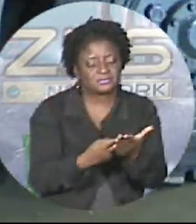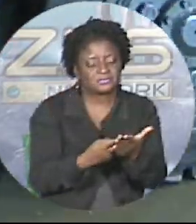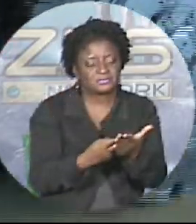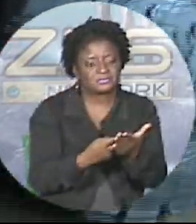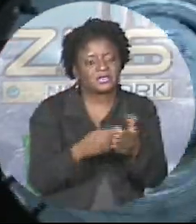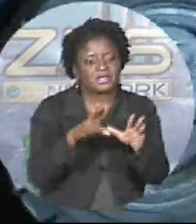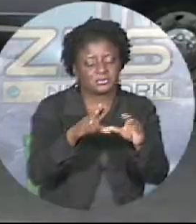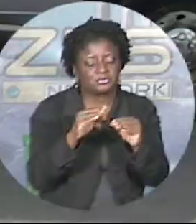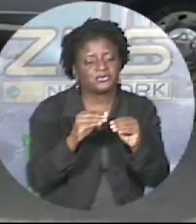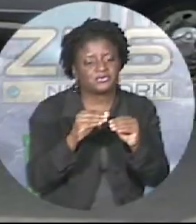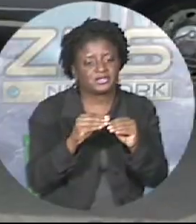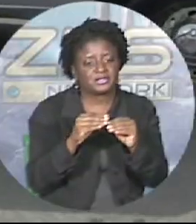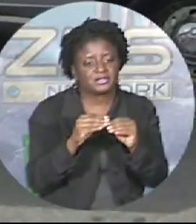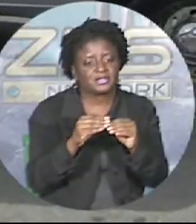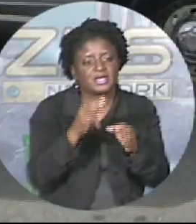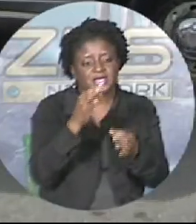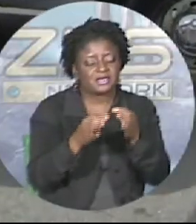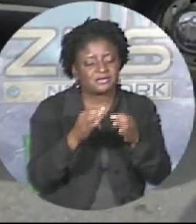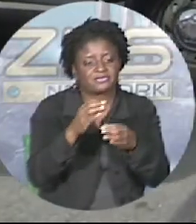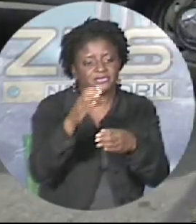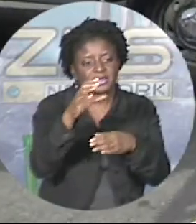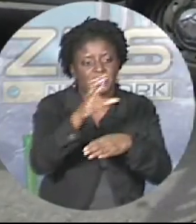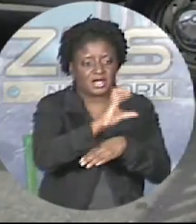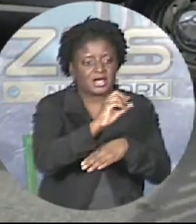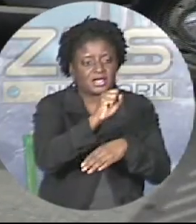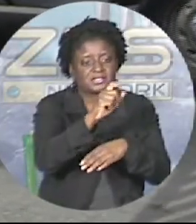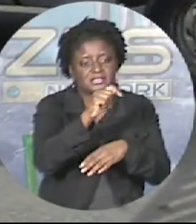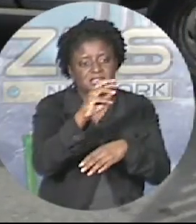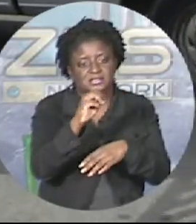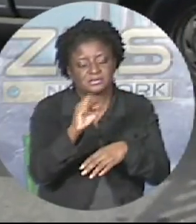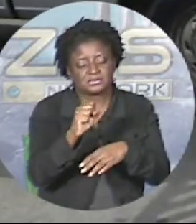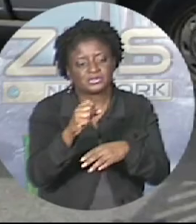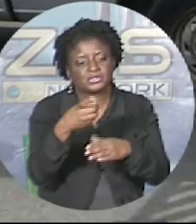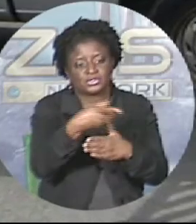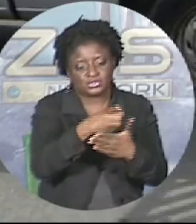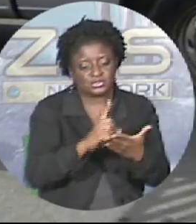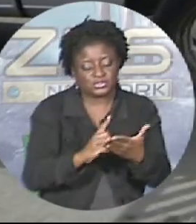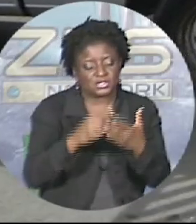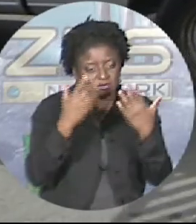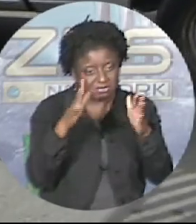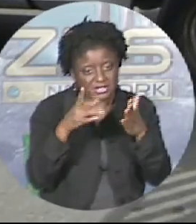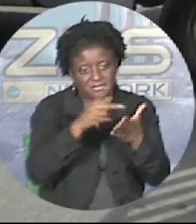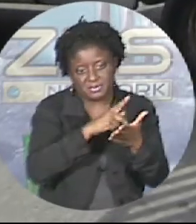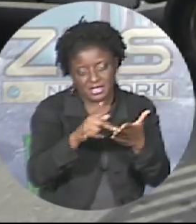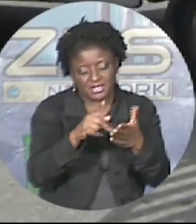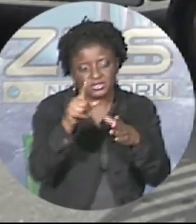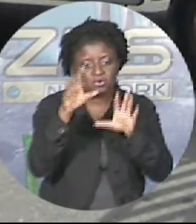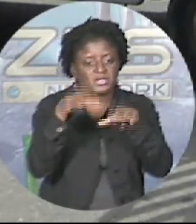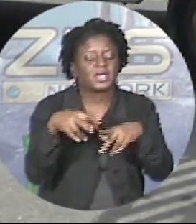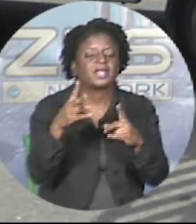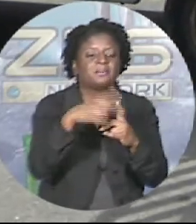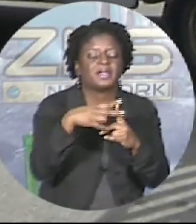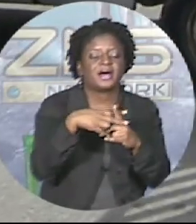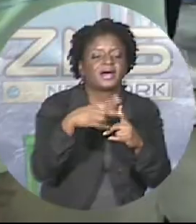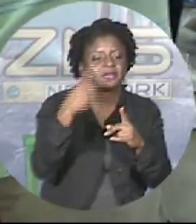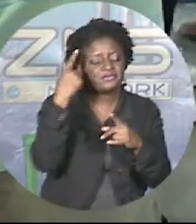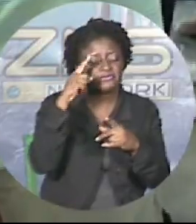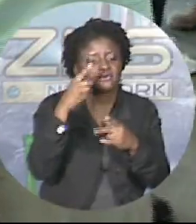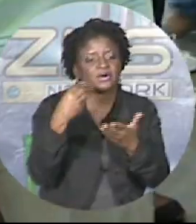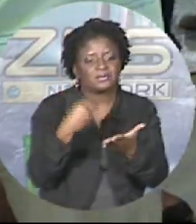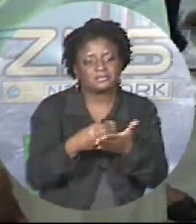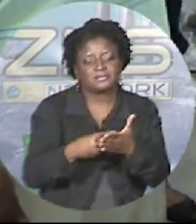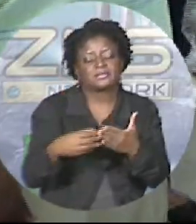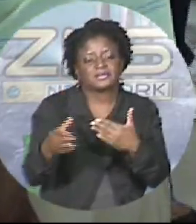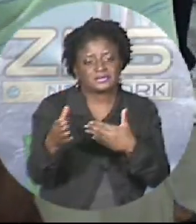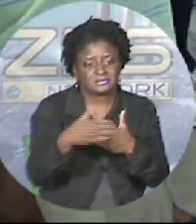already been paid, businesses can also apply for the refund of duty previously paid. Now, it's important to understand that individuals qualifying